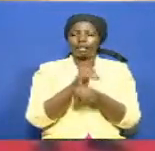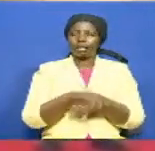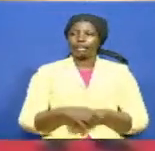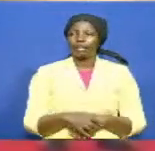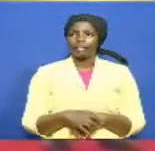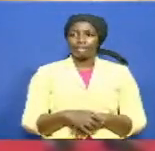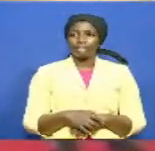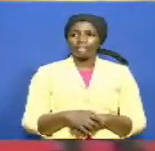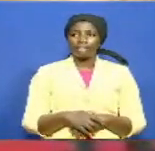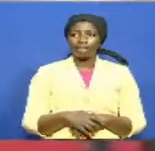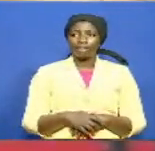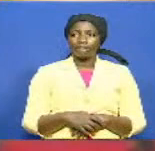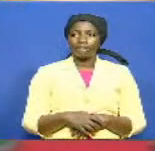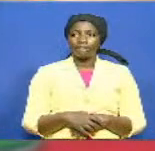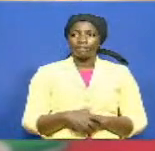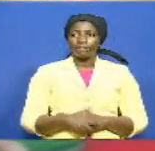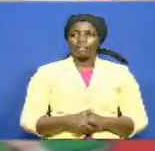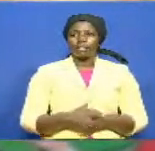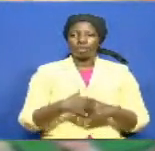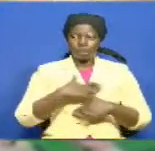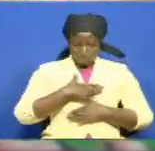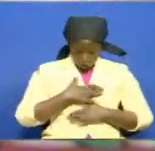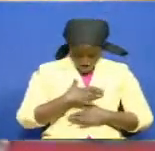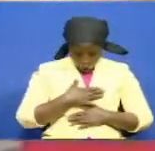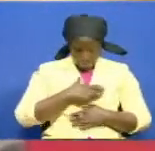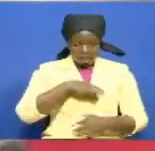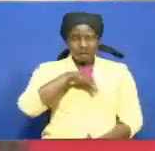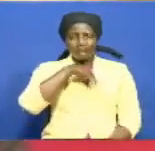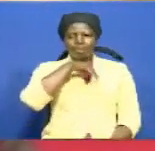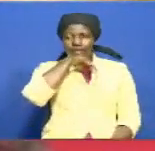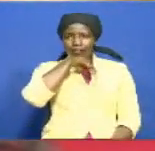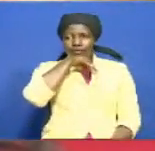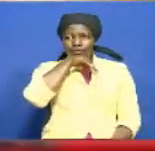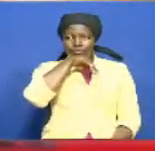The Right Honorable Raila Amolo Odinga,